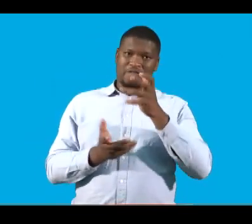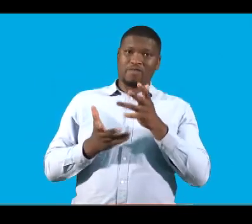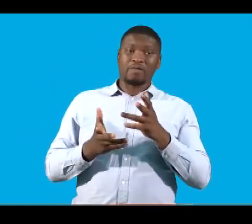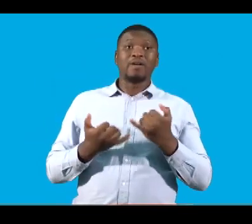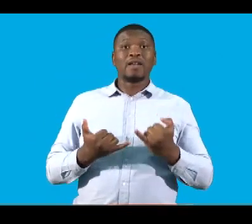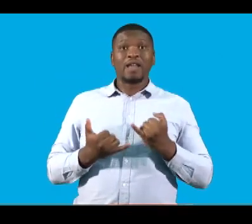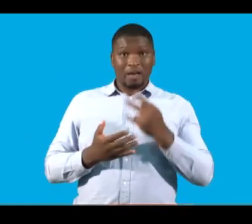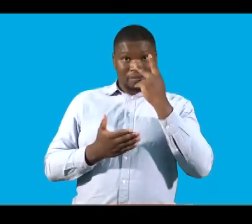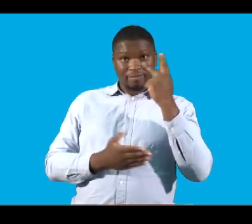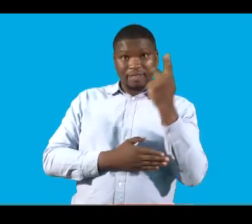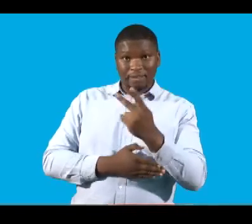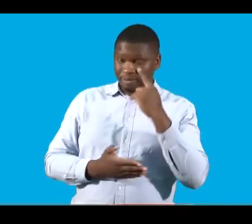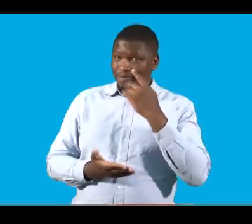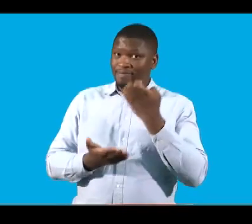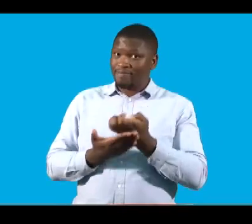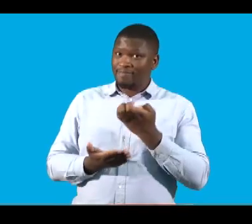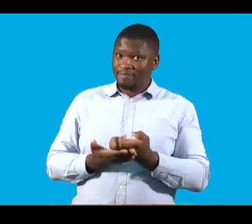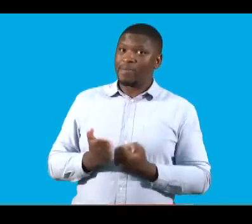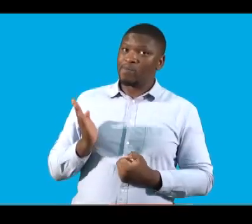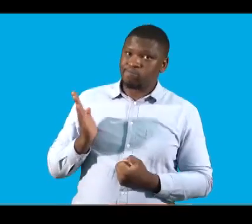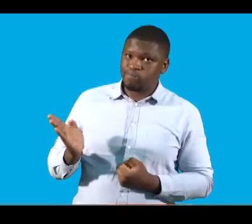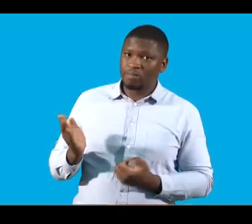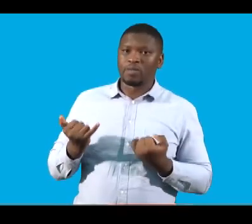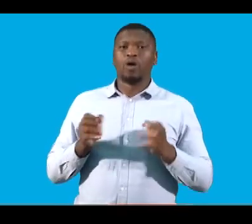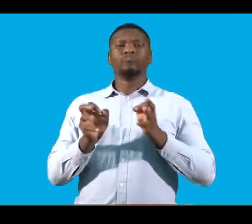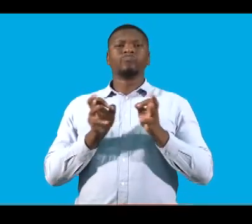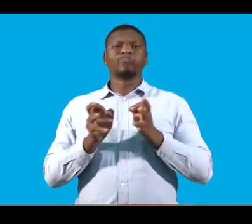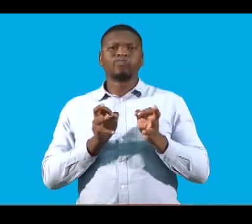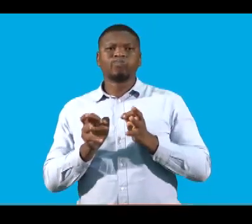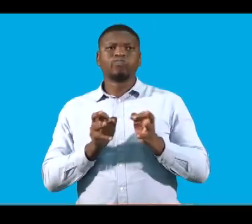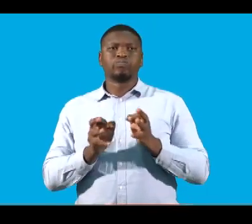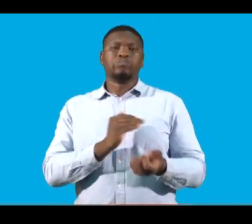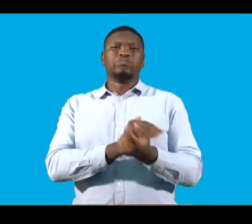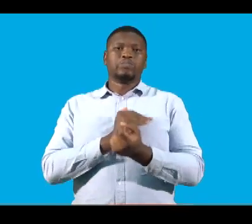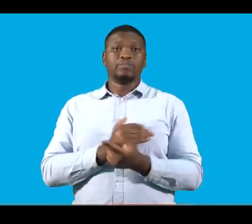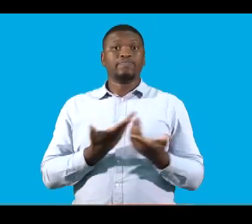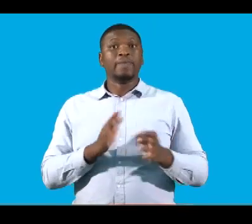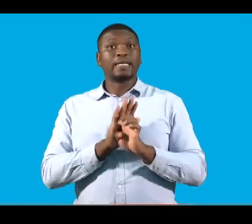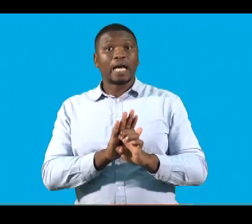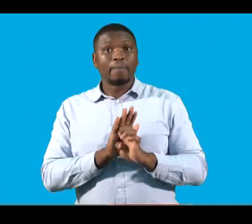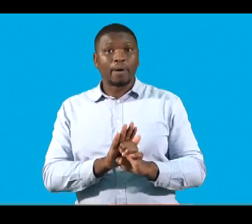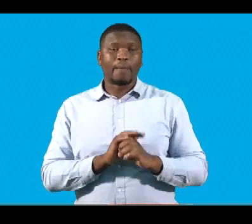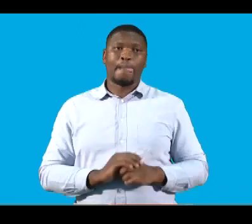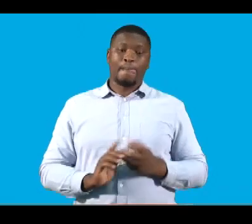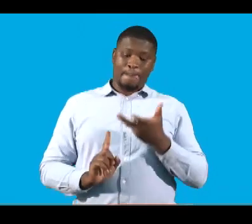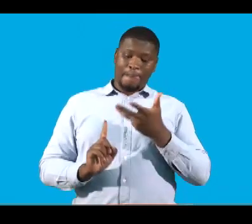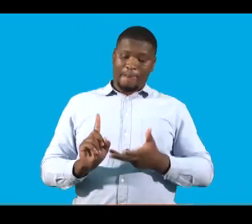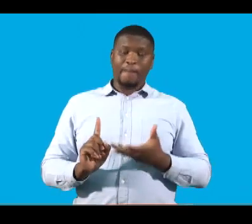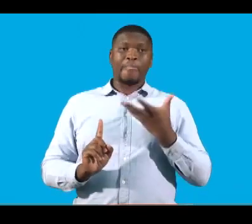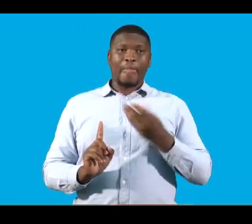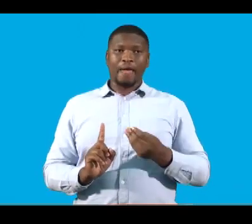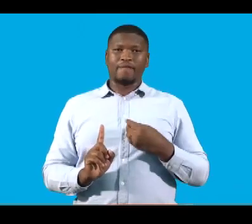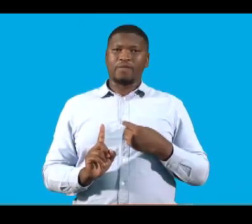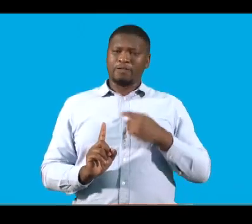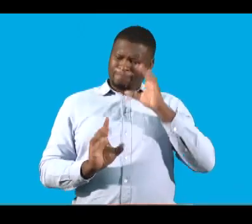he practices. Now we are giving the evidence, right? Now we are explaining the evidence of these rituals. For example,